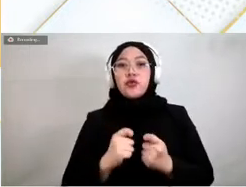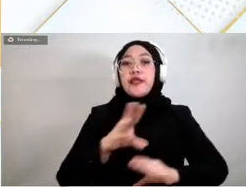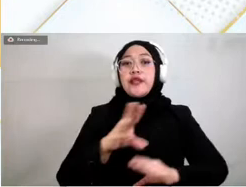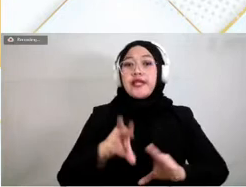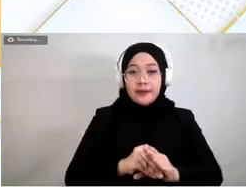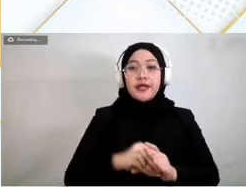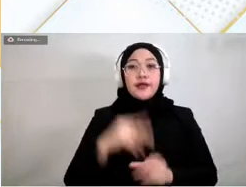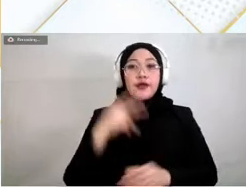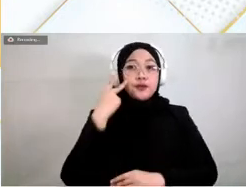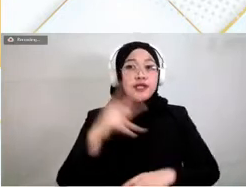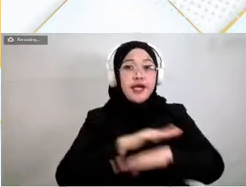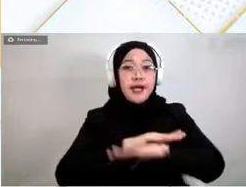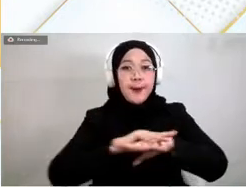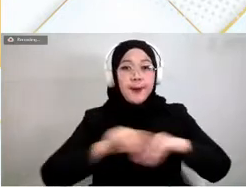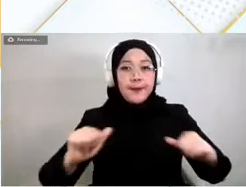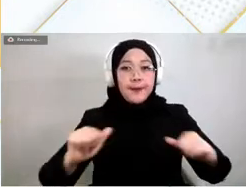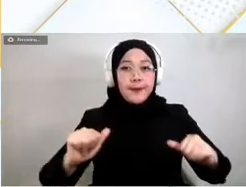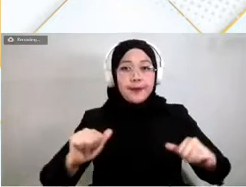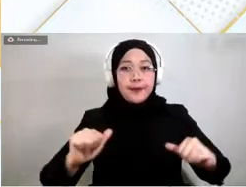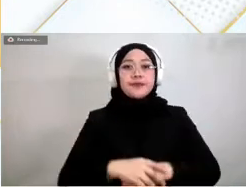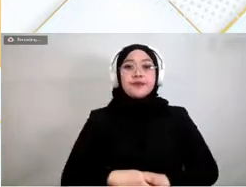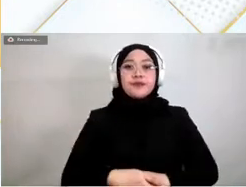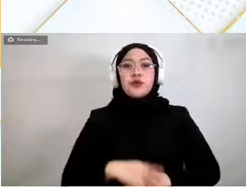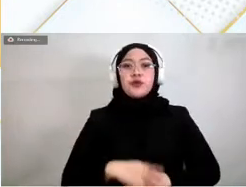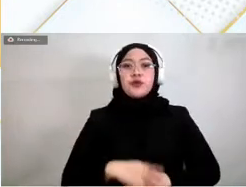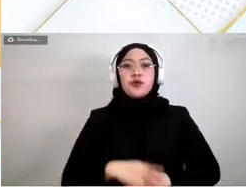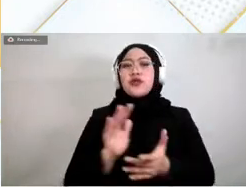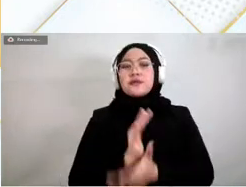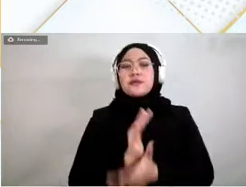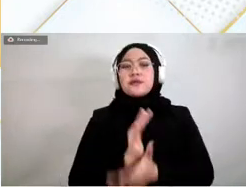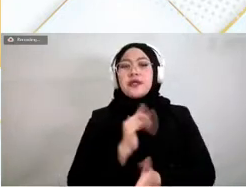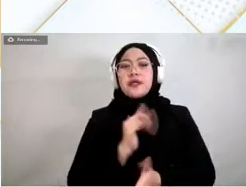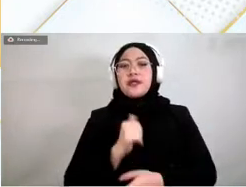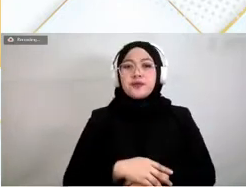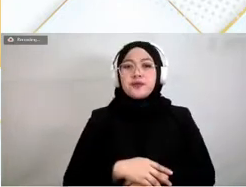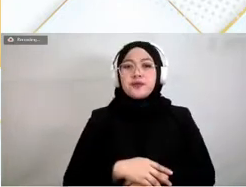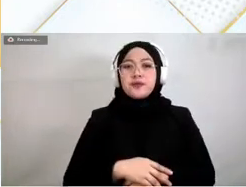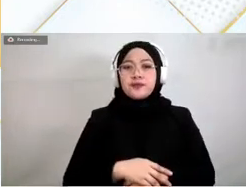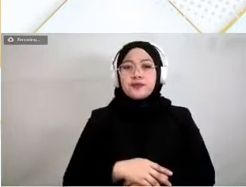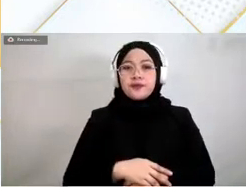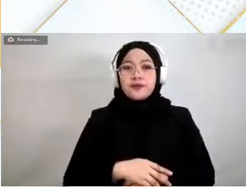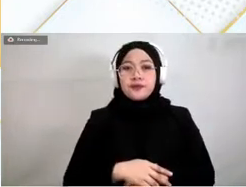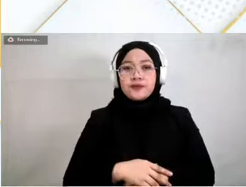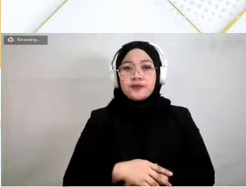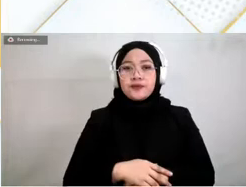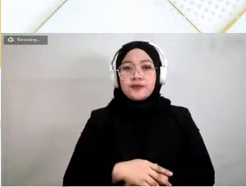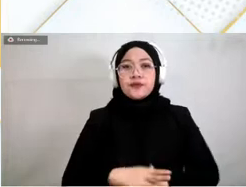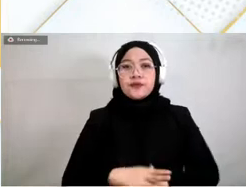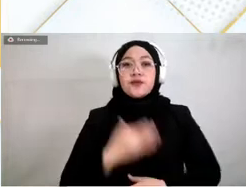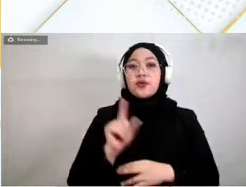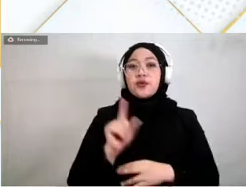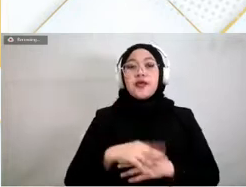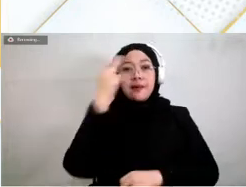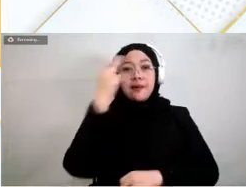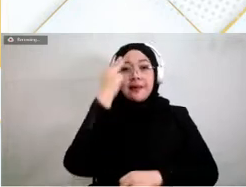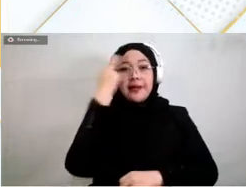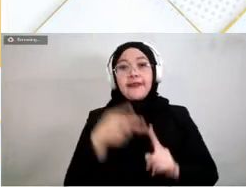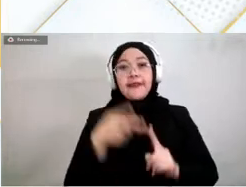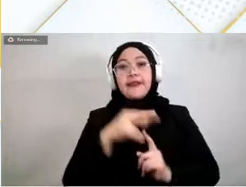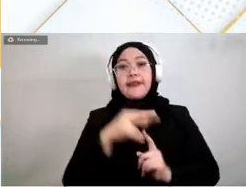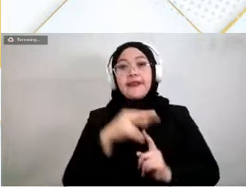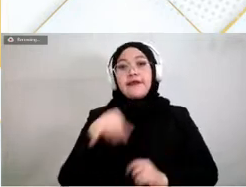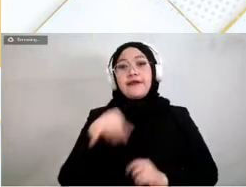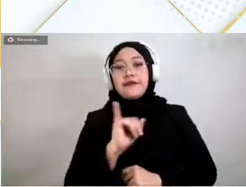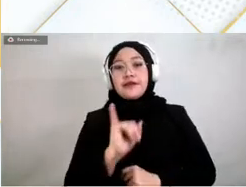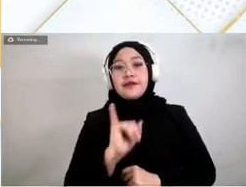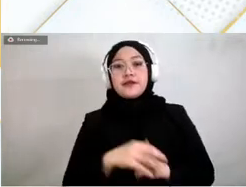peace. Let me also take this opportunity to thank on behalf of the Fijian government to convey